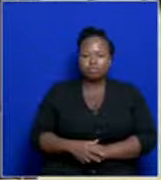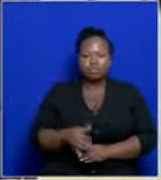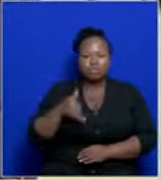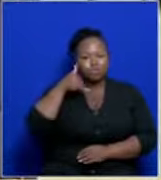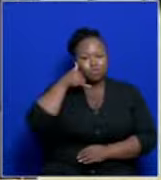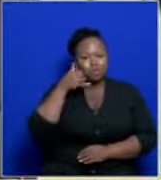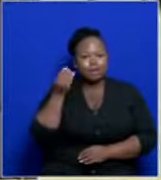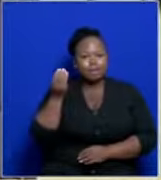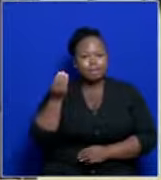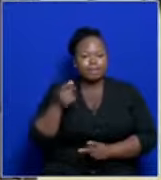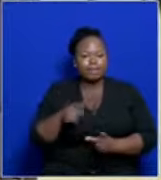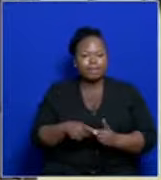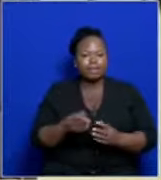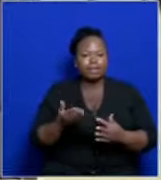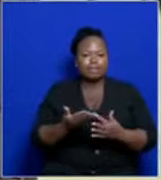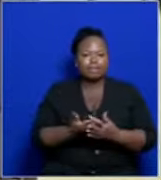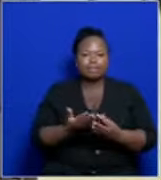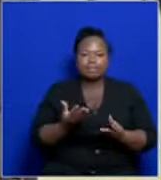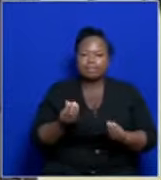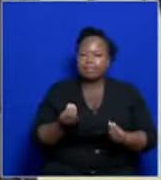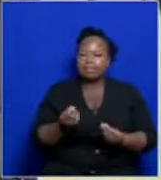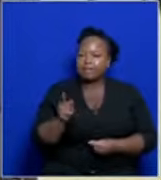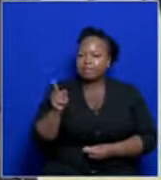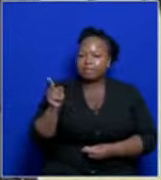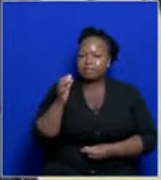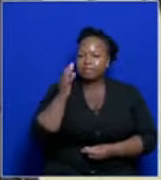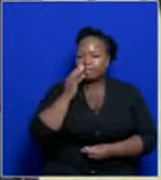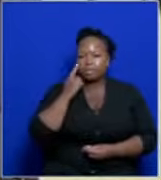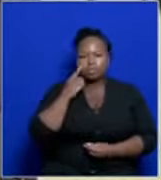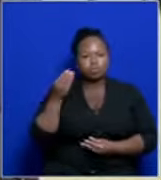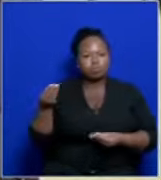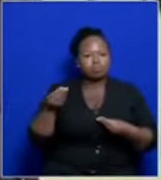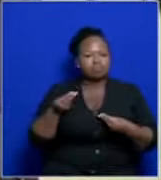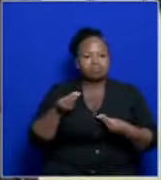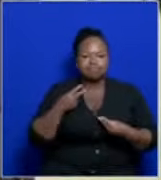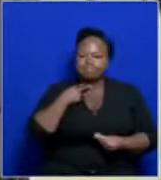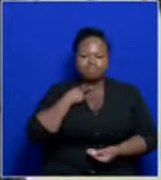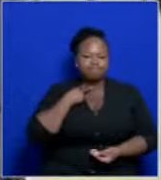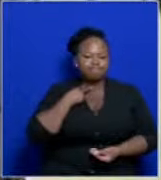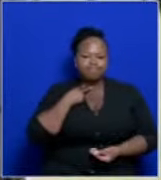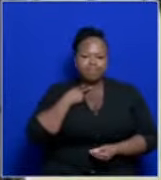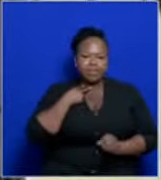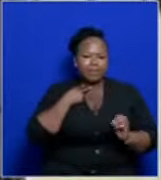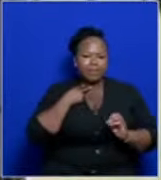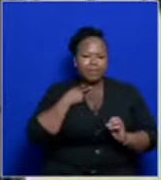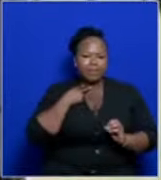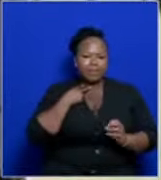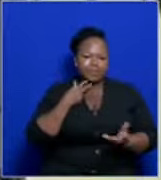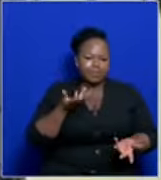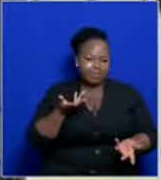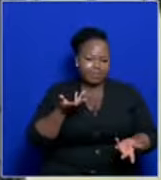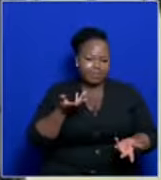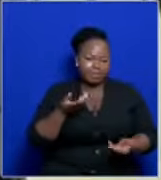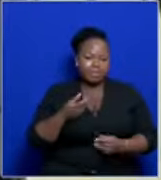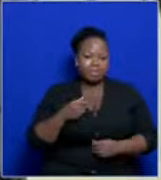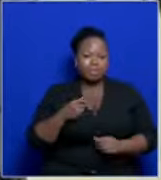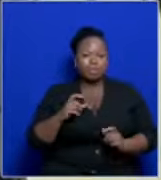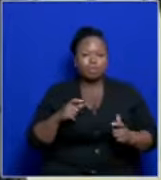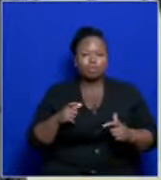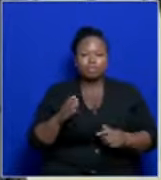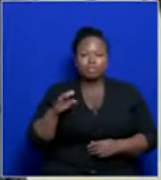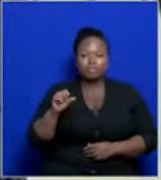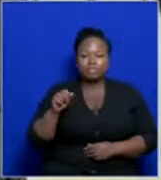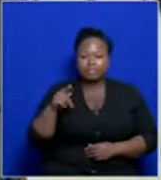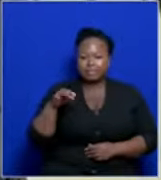He could not provide such. And Commissioner Spies he was in